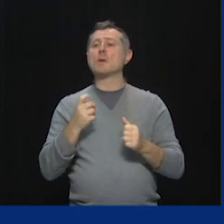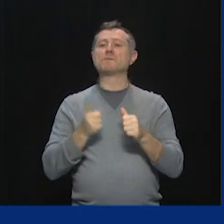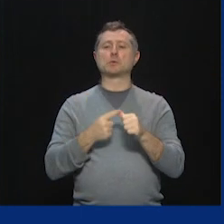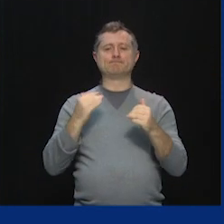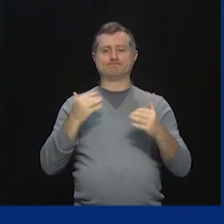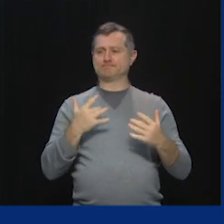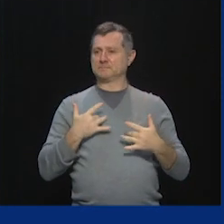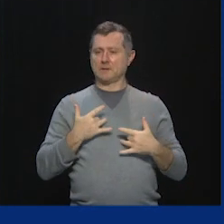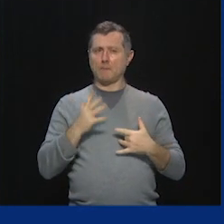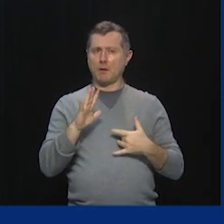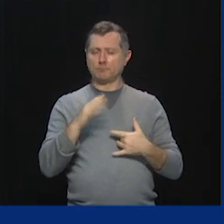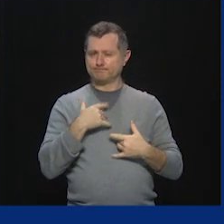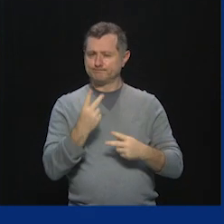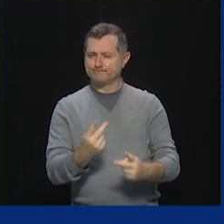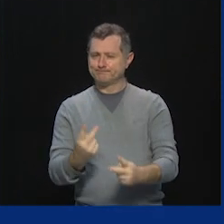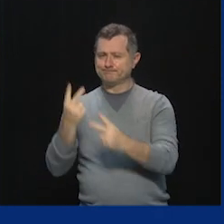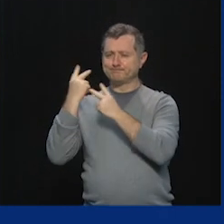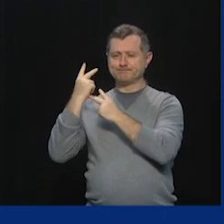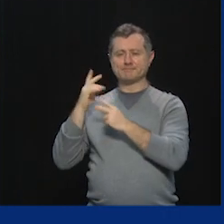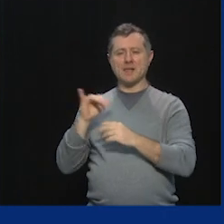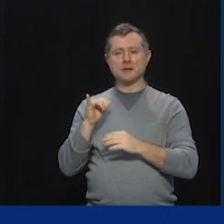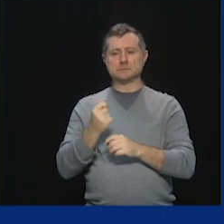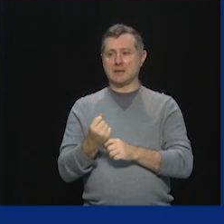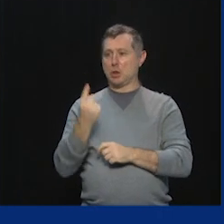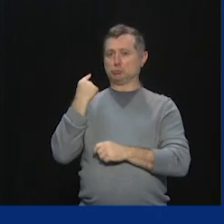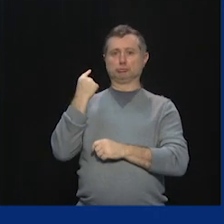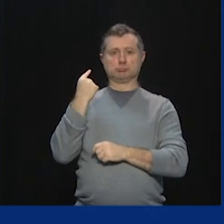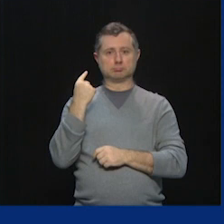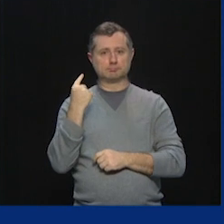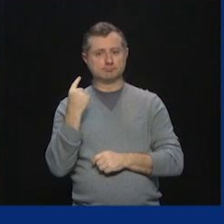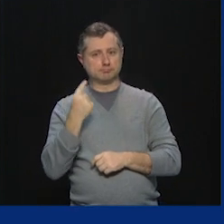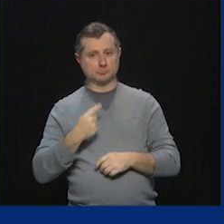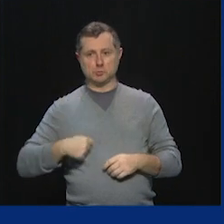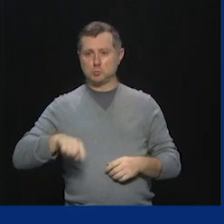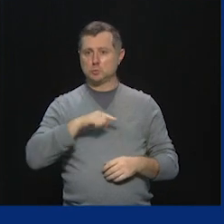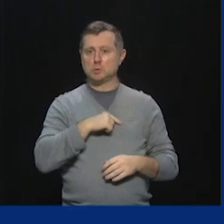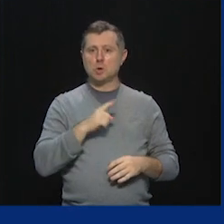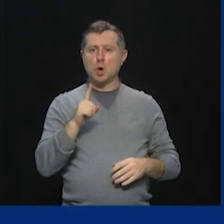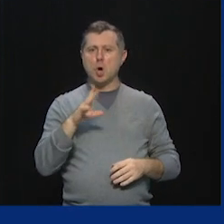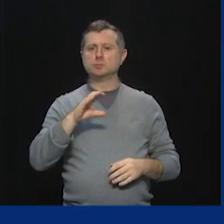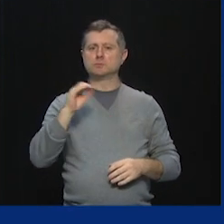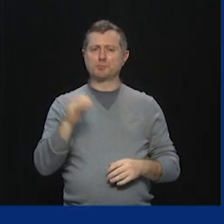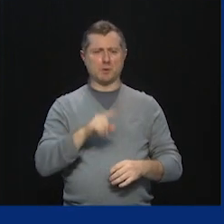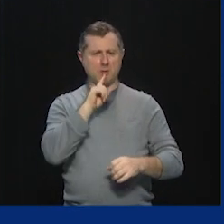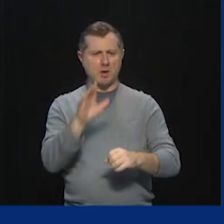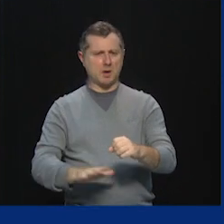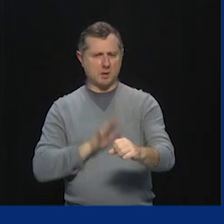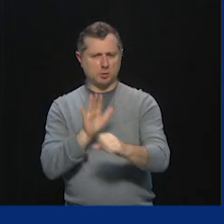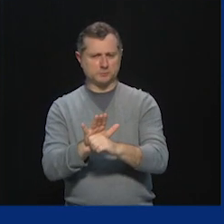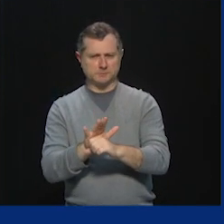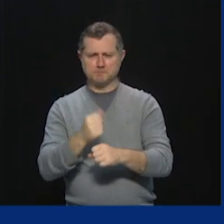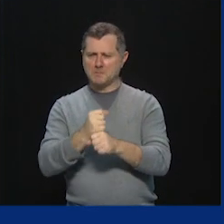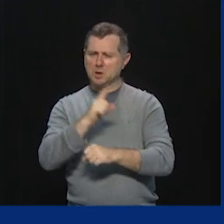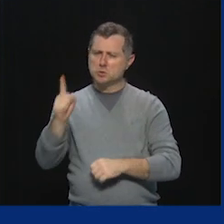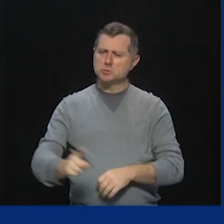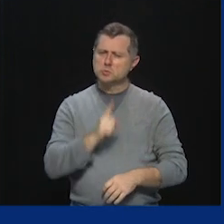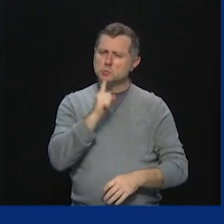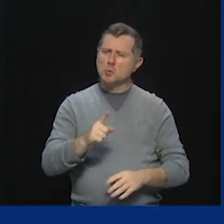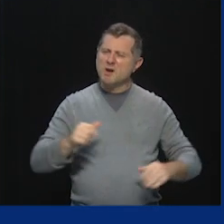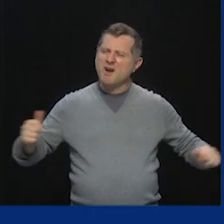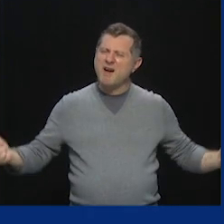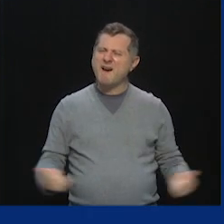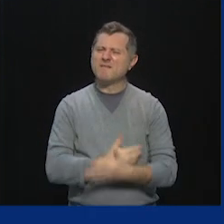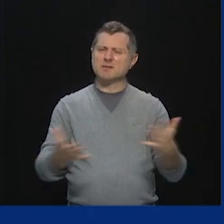show we experienced last year. And all of us are absolutely 100% committed to ensuring that we do everything in our power to continue this